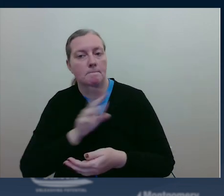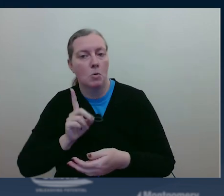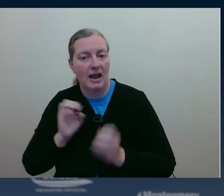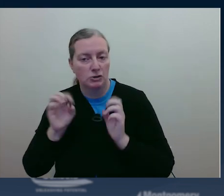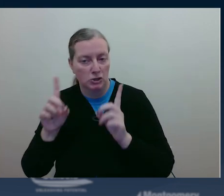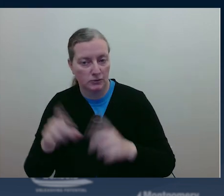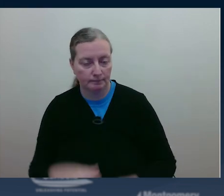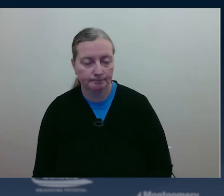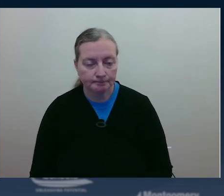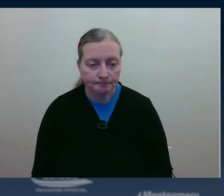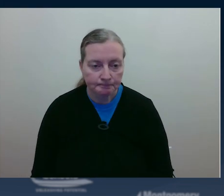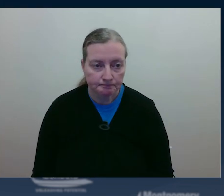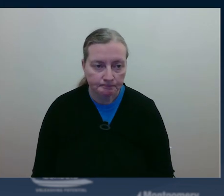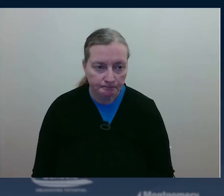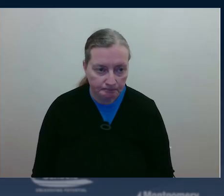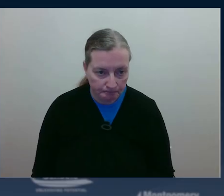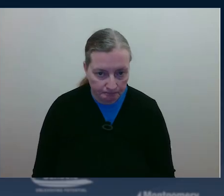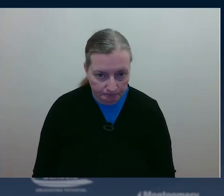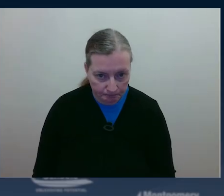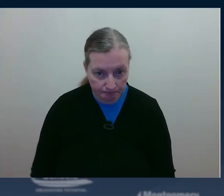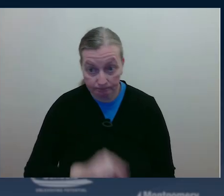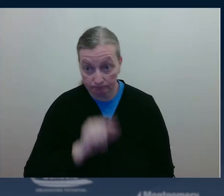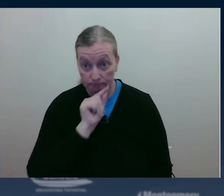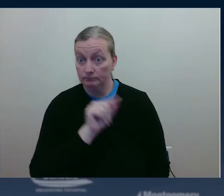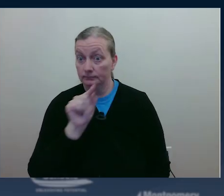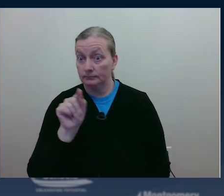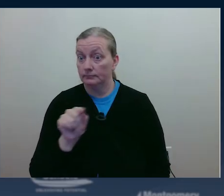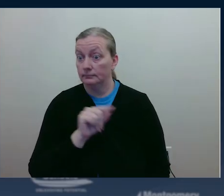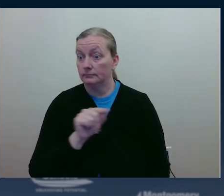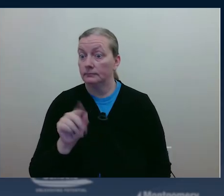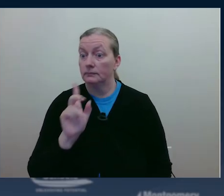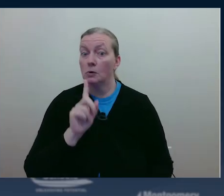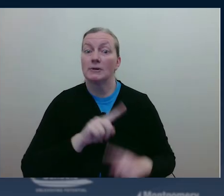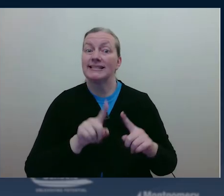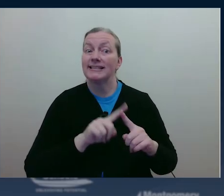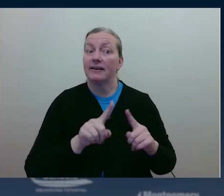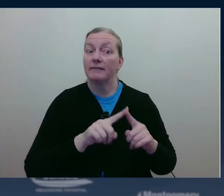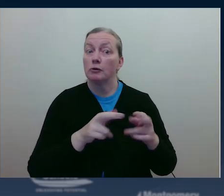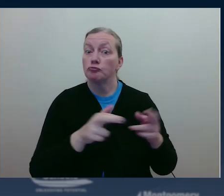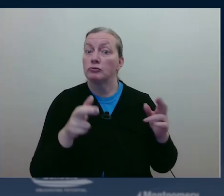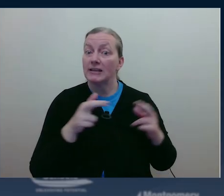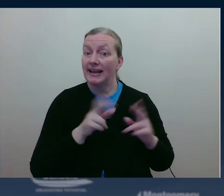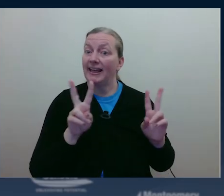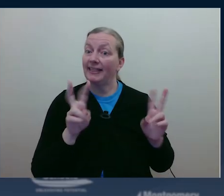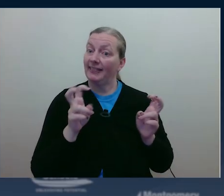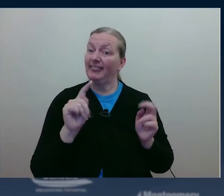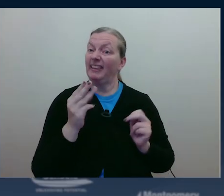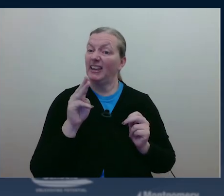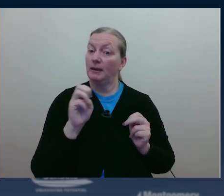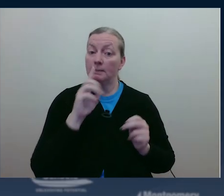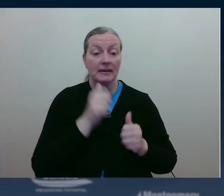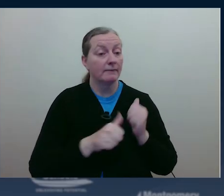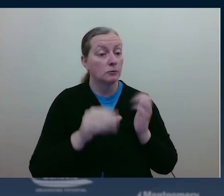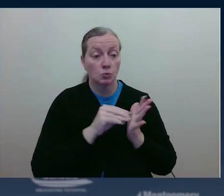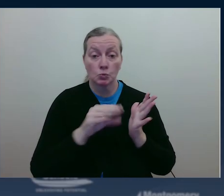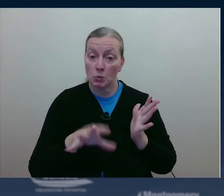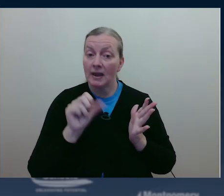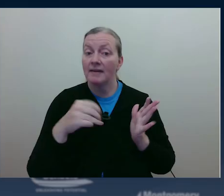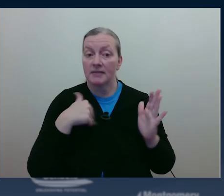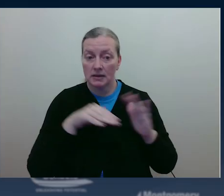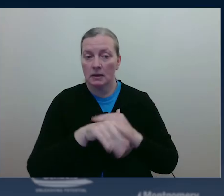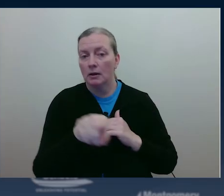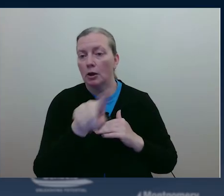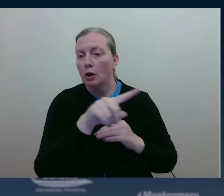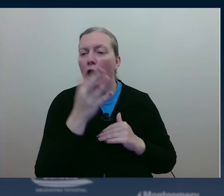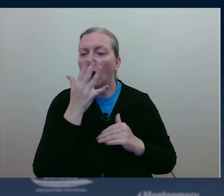These are our regional program themes that all students should have access to. They are color-coded by theme, and I will read